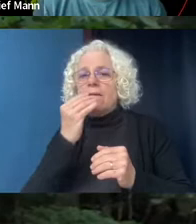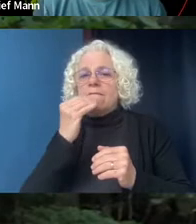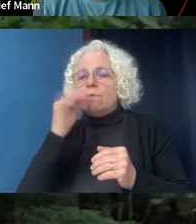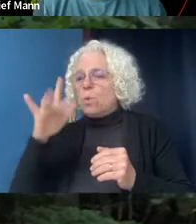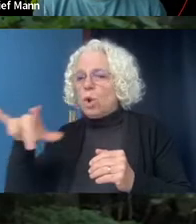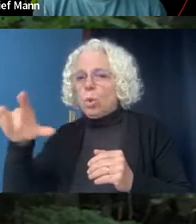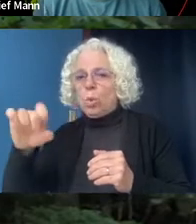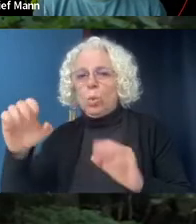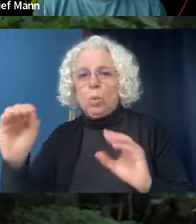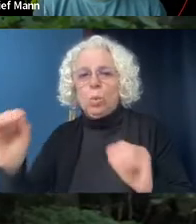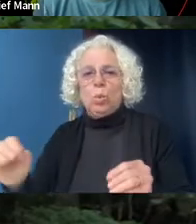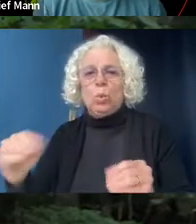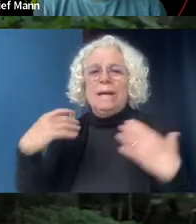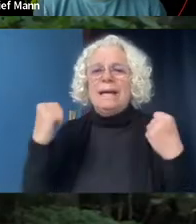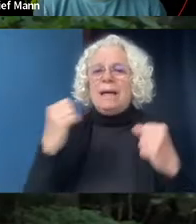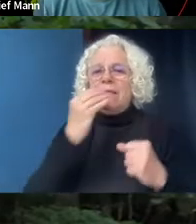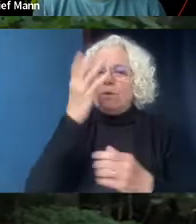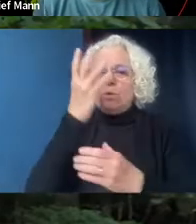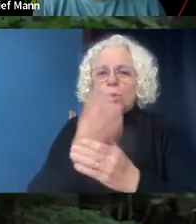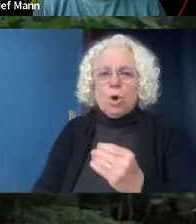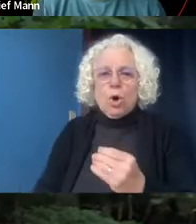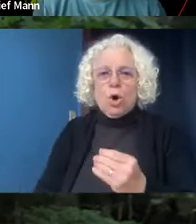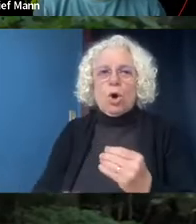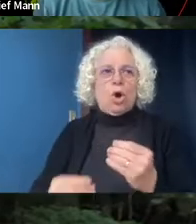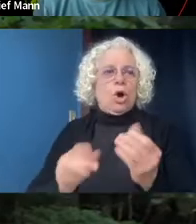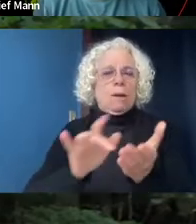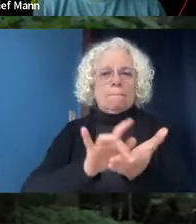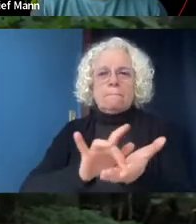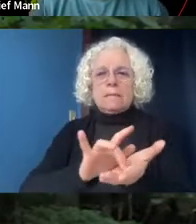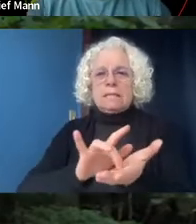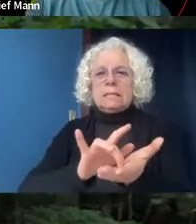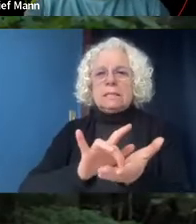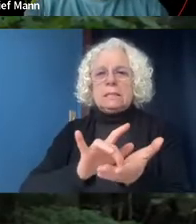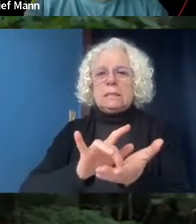healthy food and medicinal medicines.